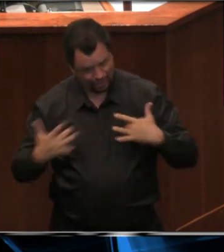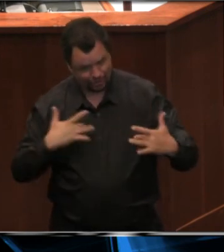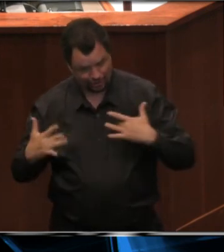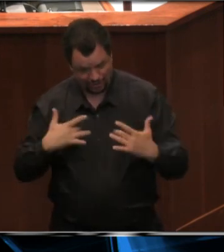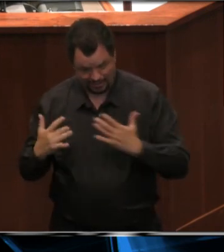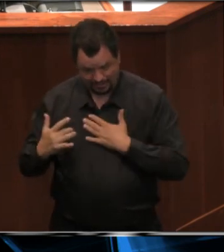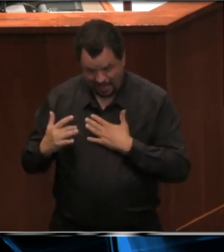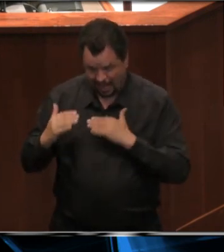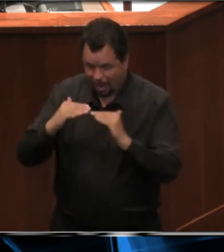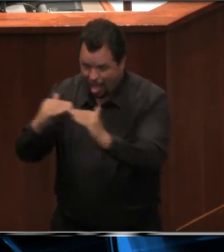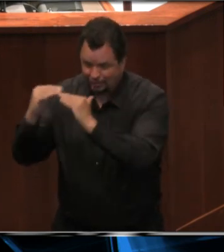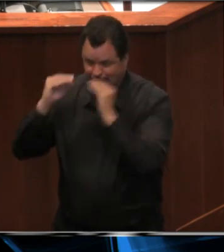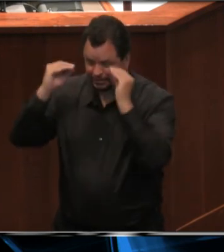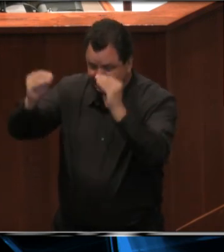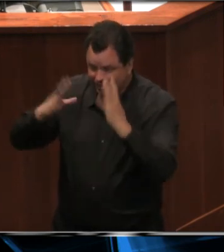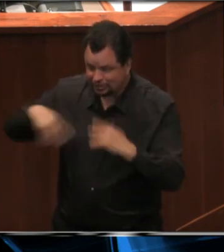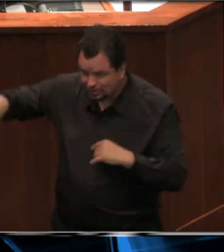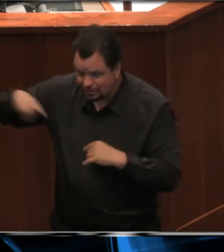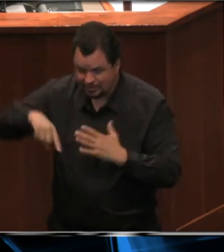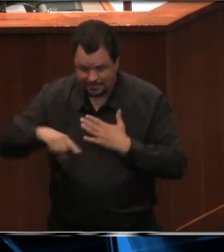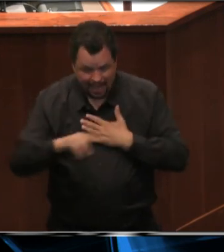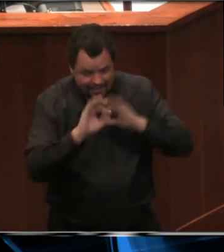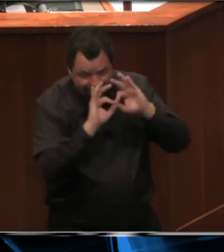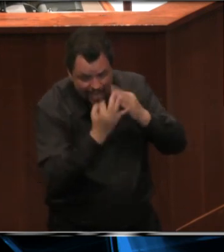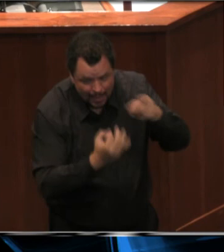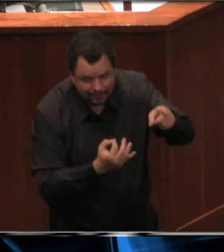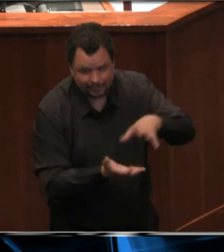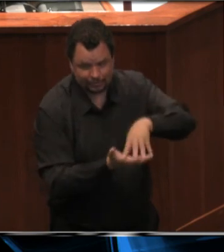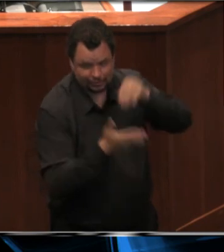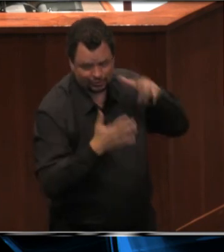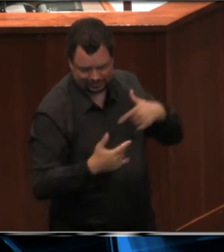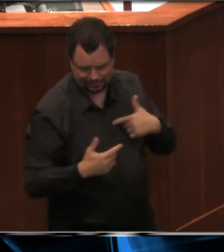me to comment, and I appreciate all your efforts towards keeping our community healthy.